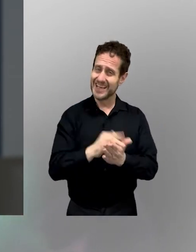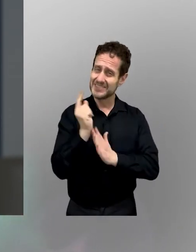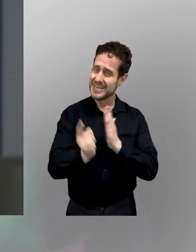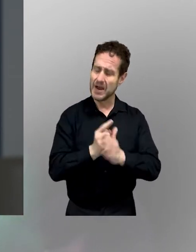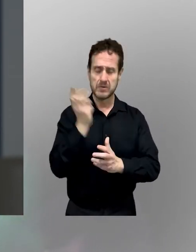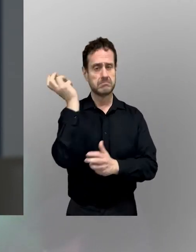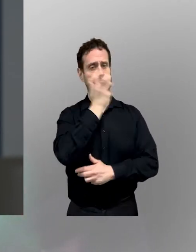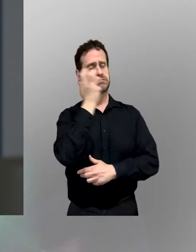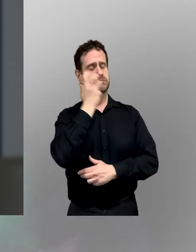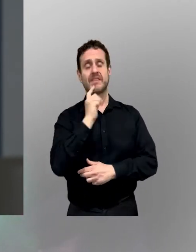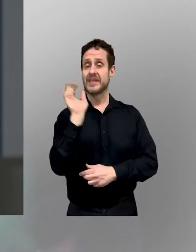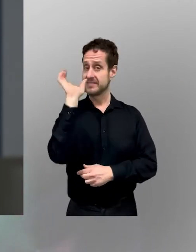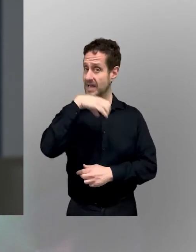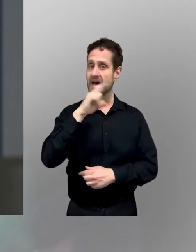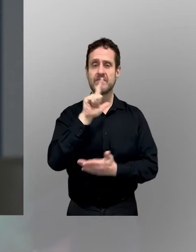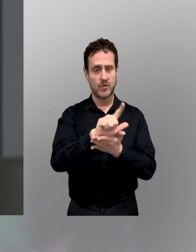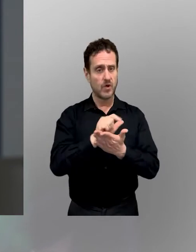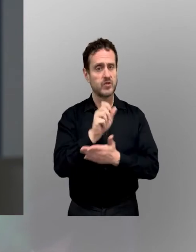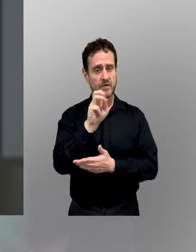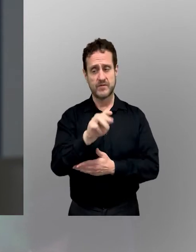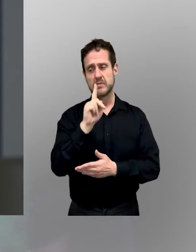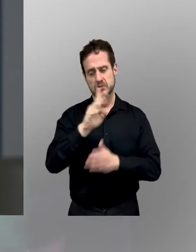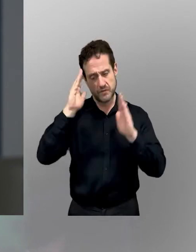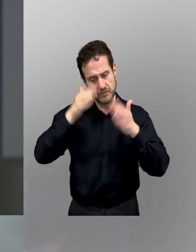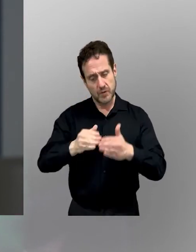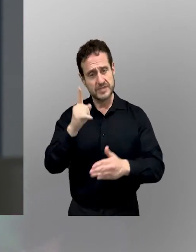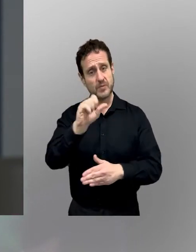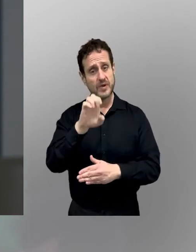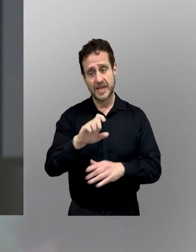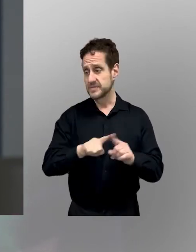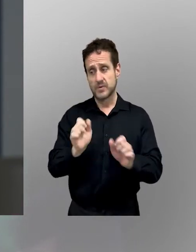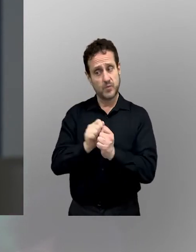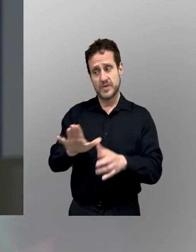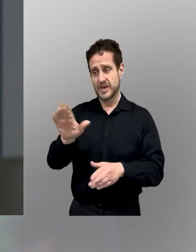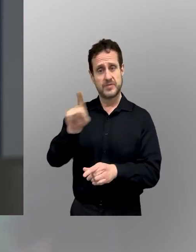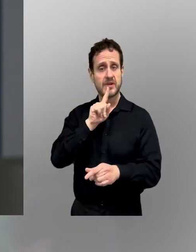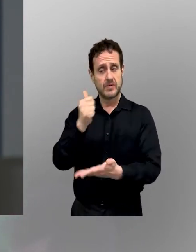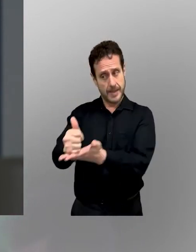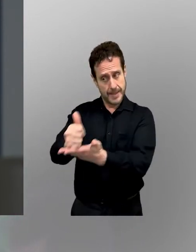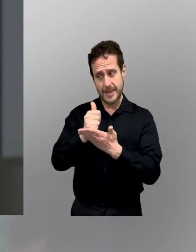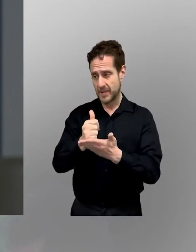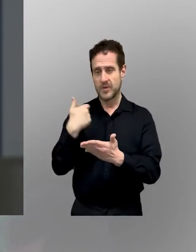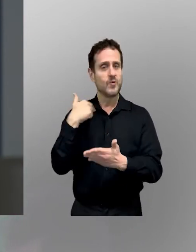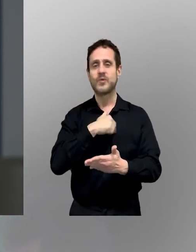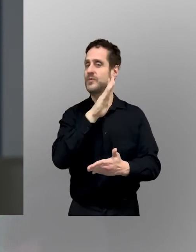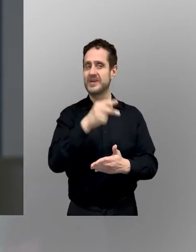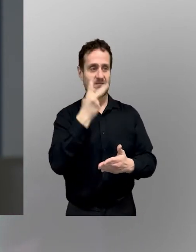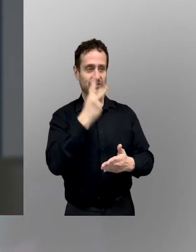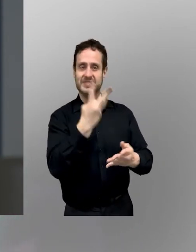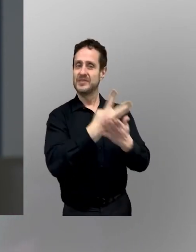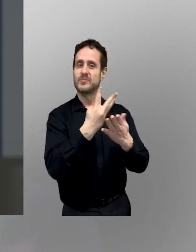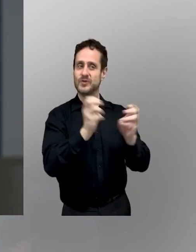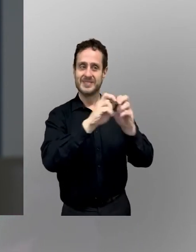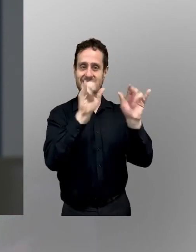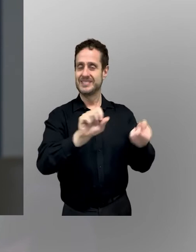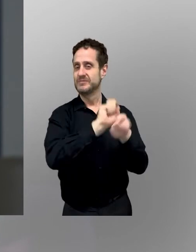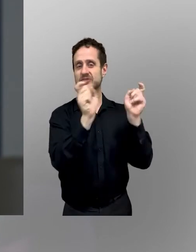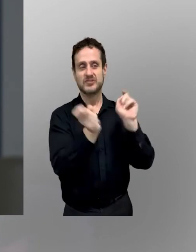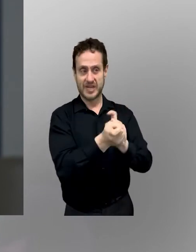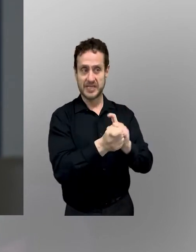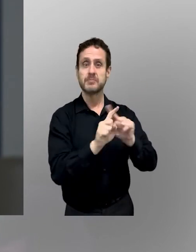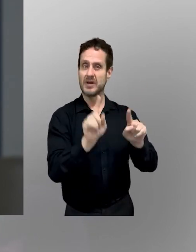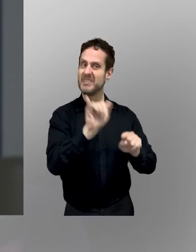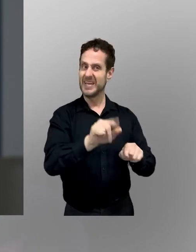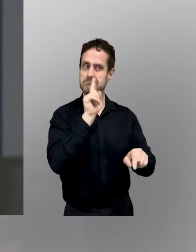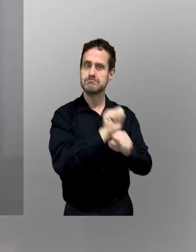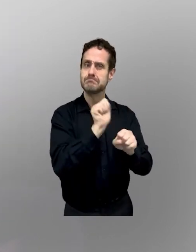end, which is incredibly unusual for a law firm to commit to one case. But without their commitment, we wouldn't have had the systemic change